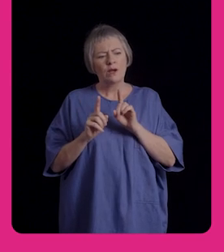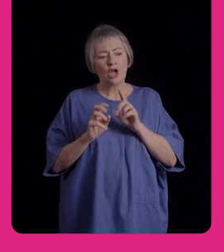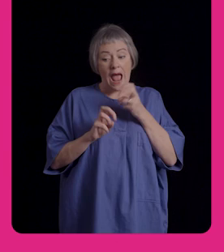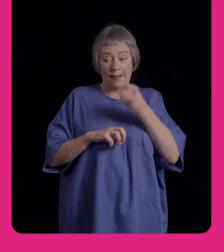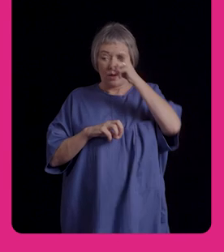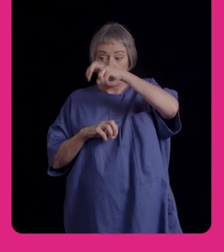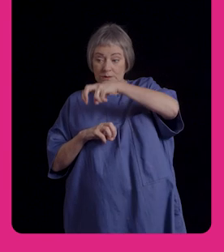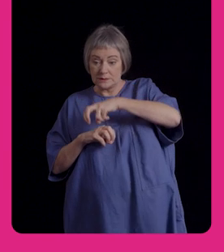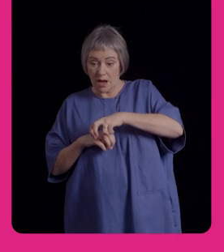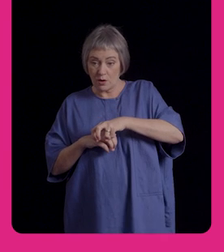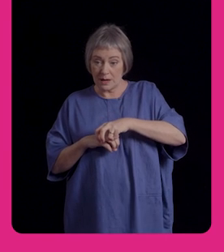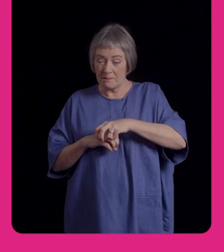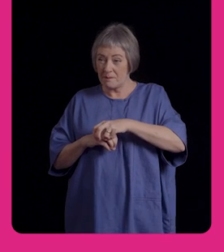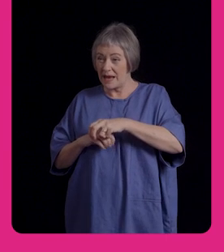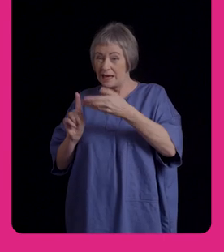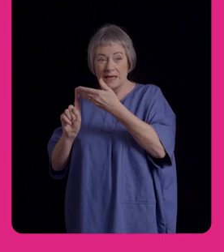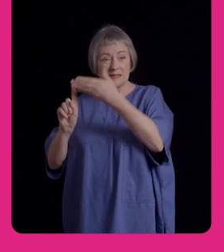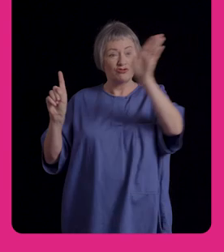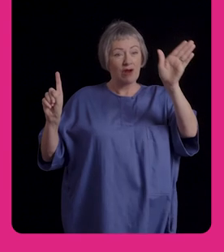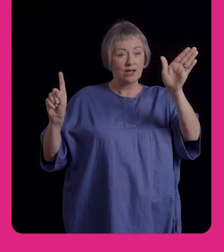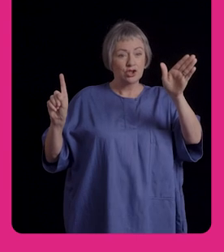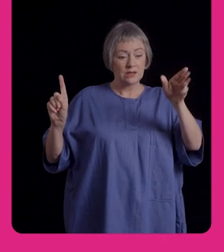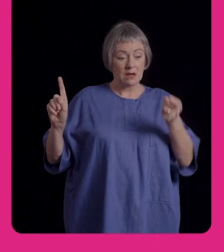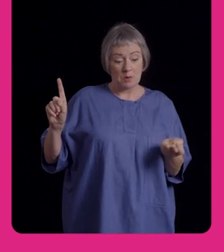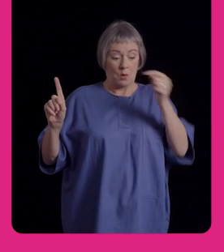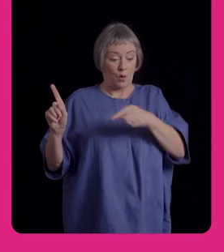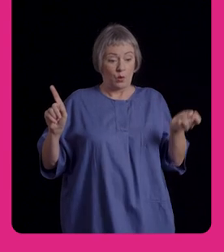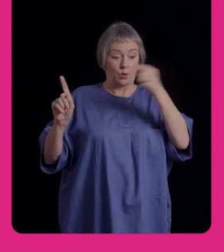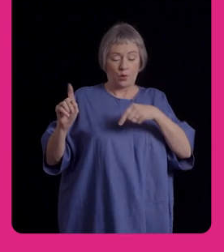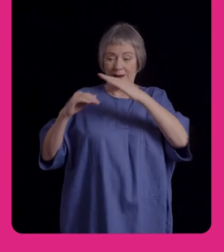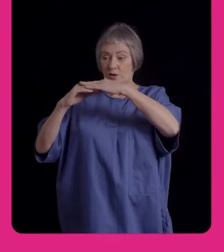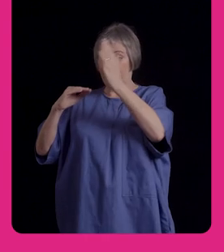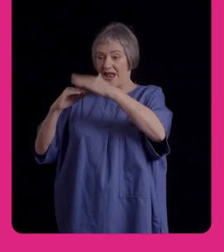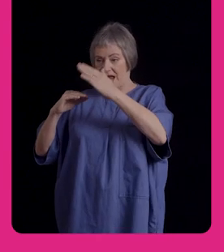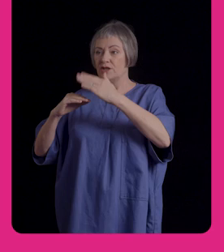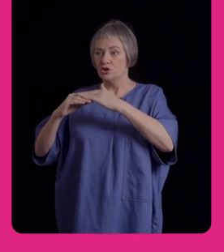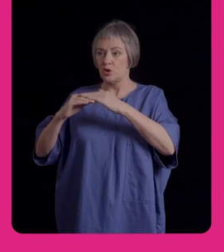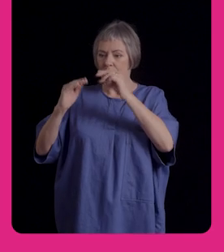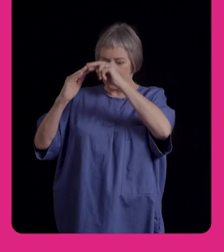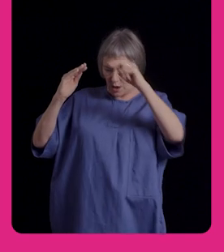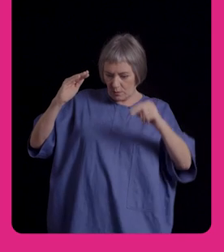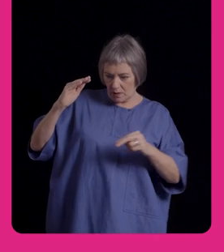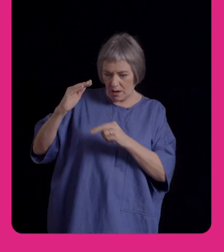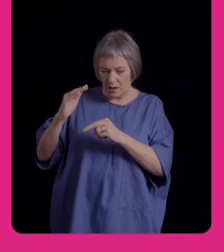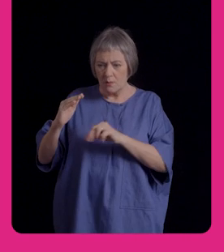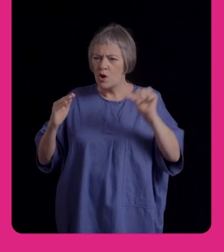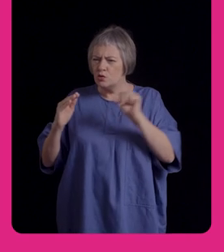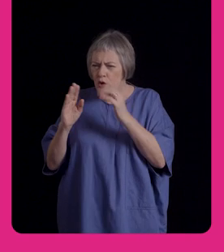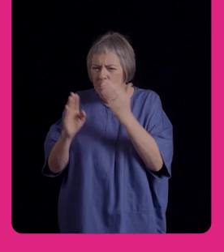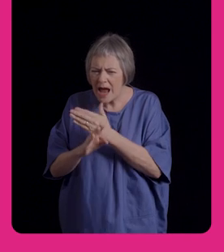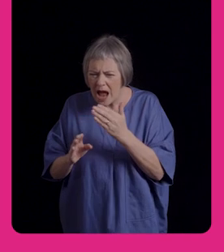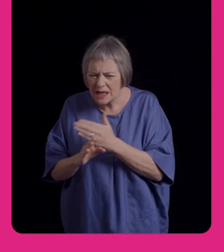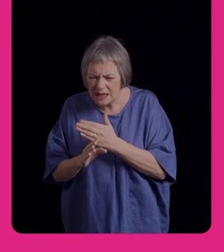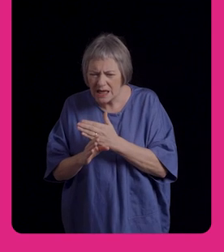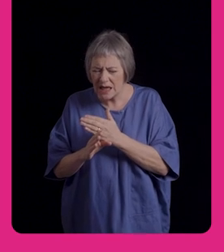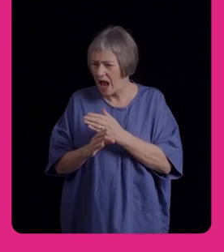Shall I go down, make a little distraction, and then you can all go down into the hole over there? I think that's probably safe to get beneath decks if we're meant to be hiding. I'm not quite sure.